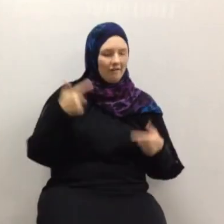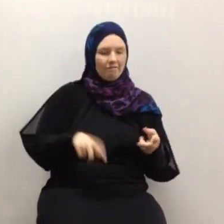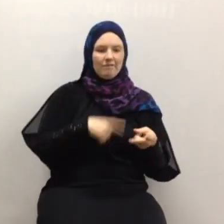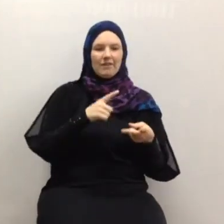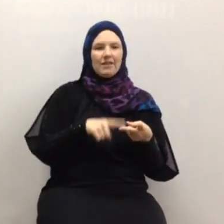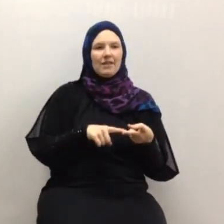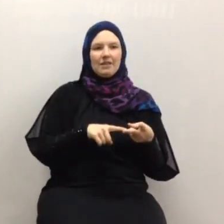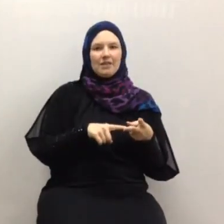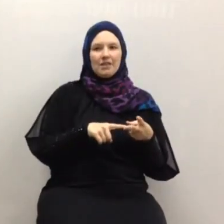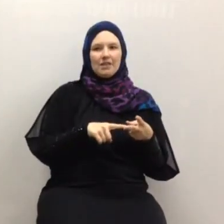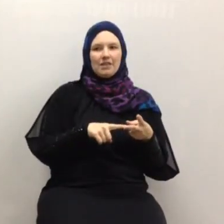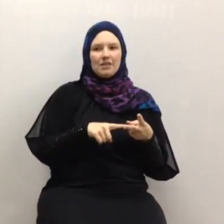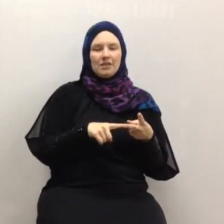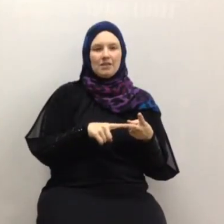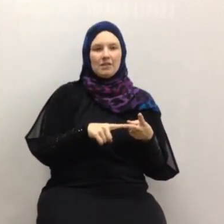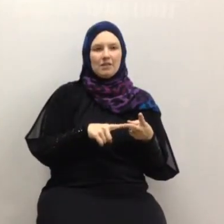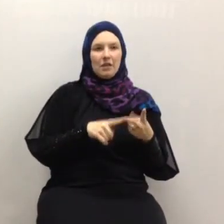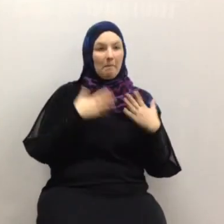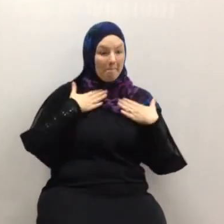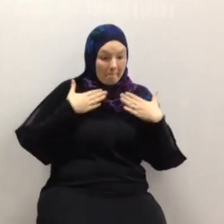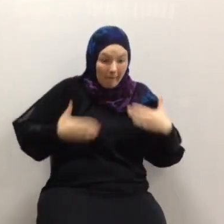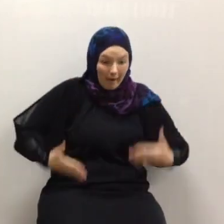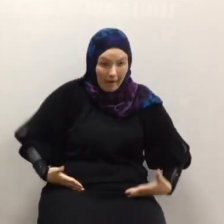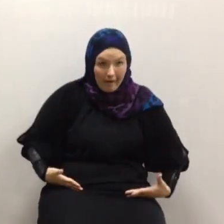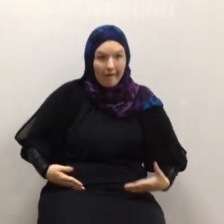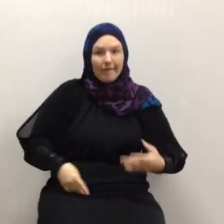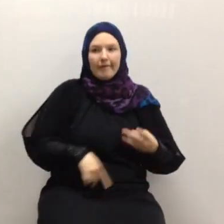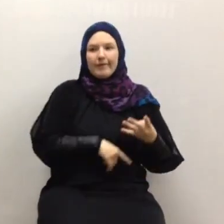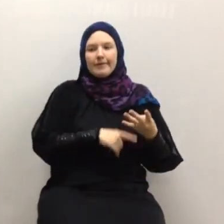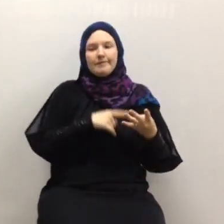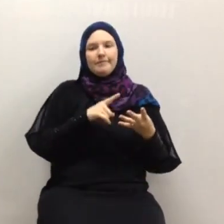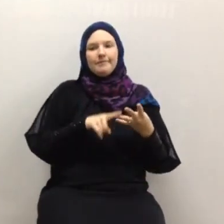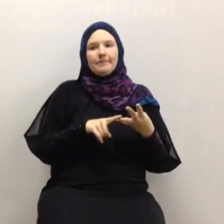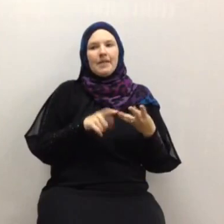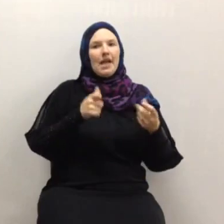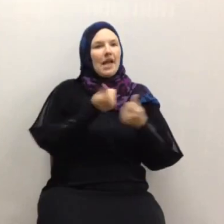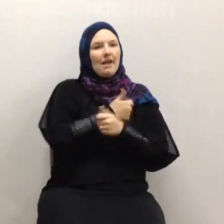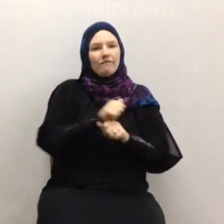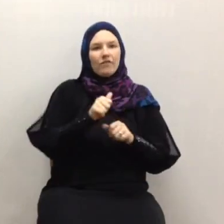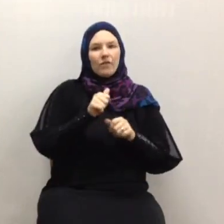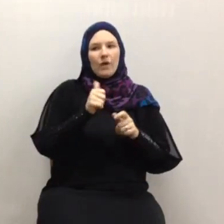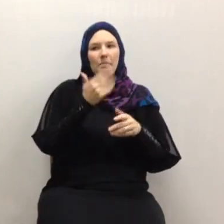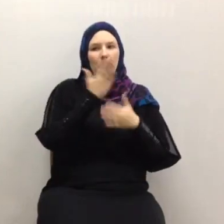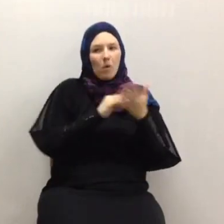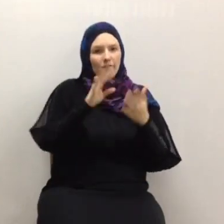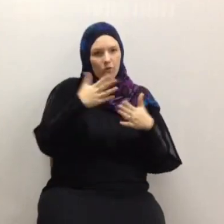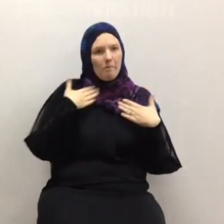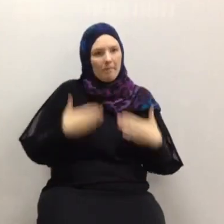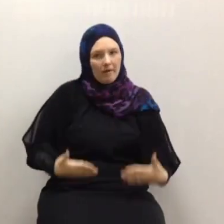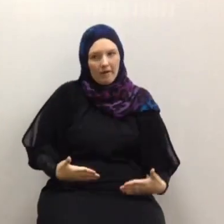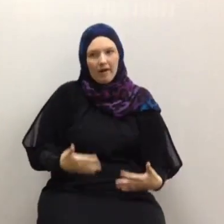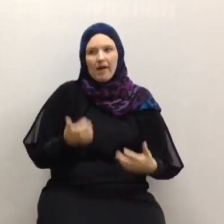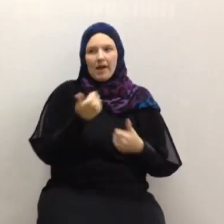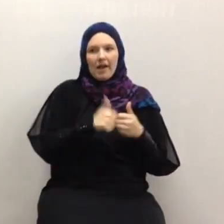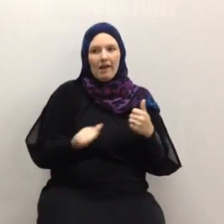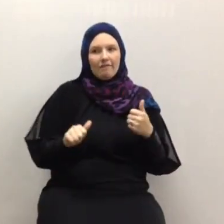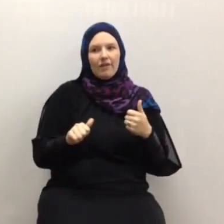The body that you use, every member of your body, every sense of who you